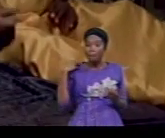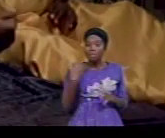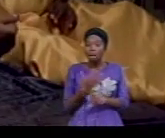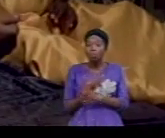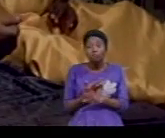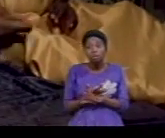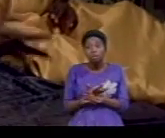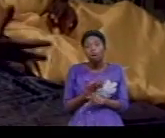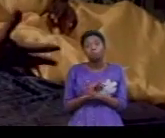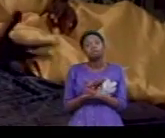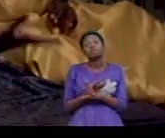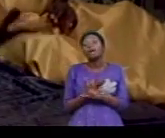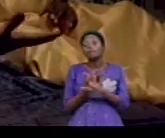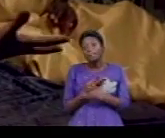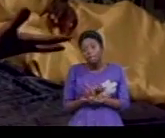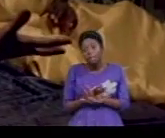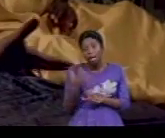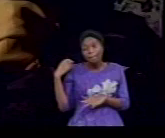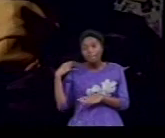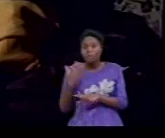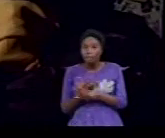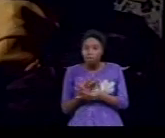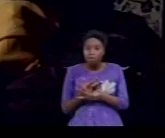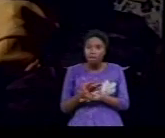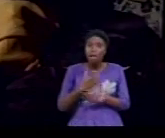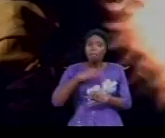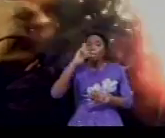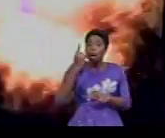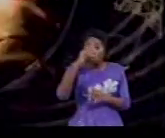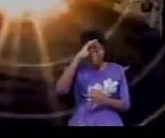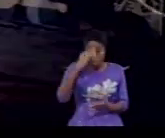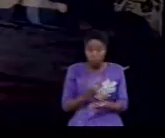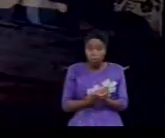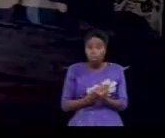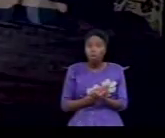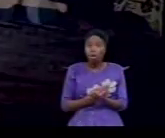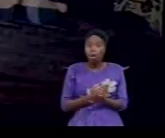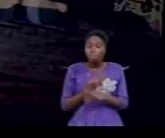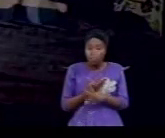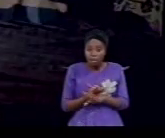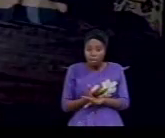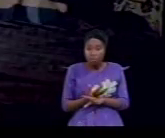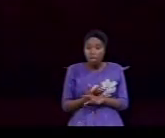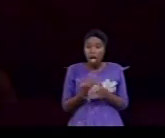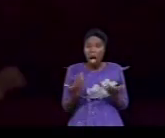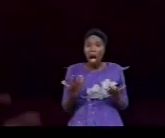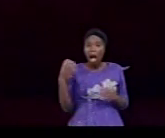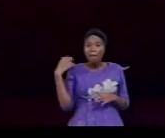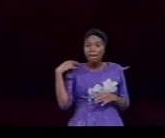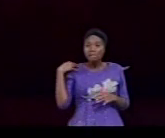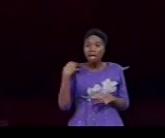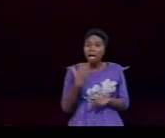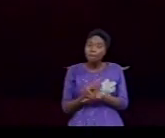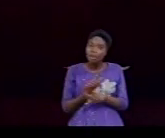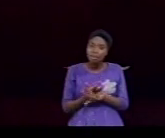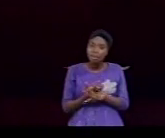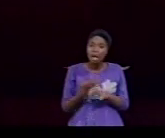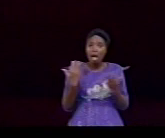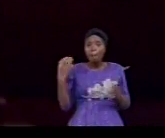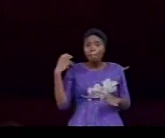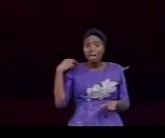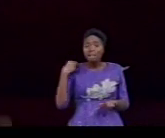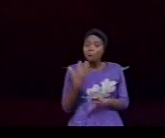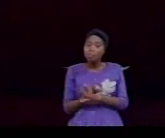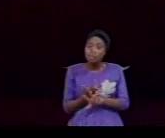Master, please! Master, please, is my only son. Please, Master, please. Ah! Master, please. Master! Master,